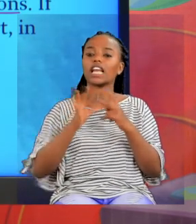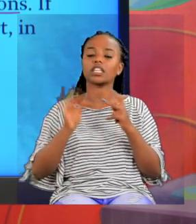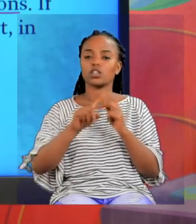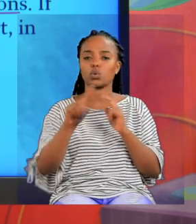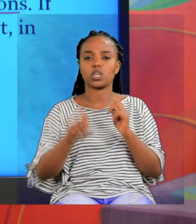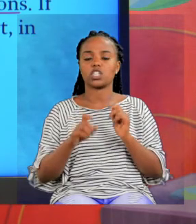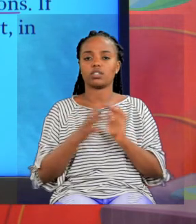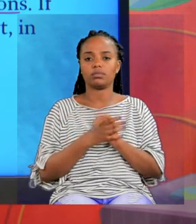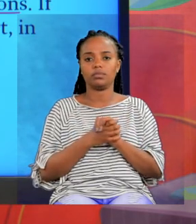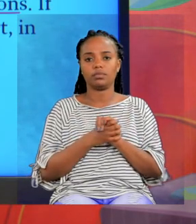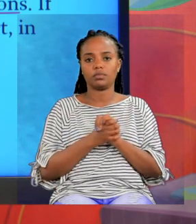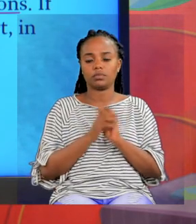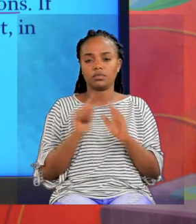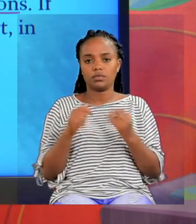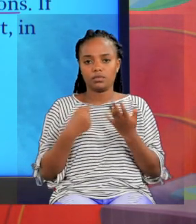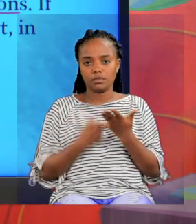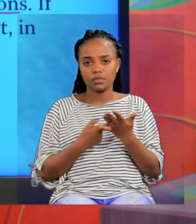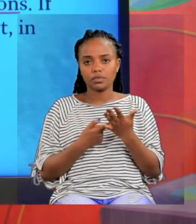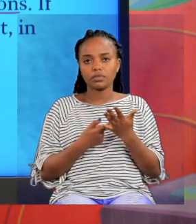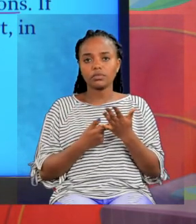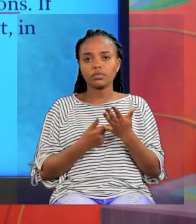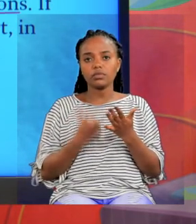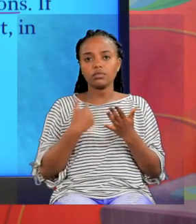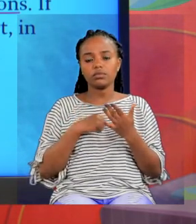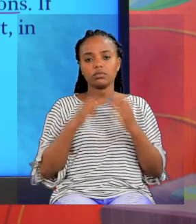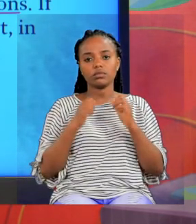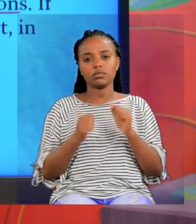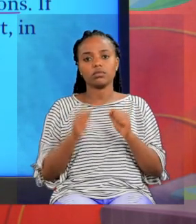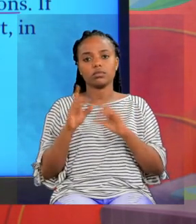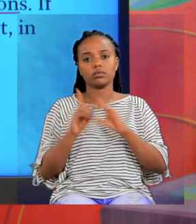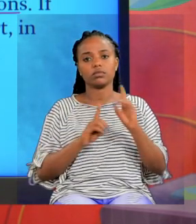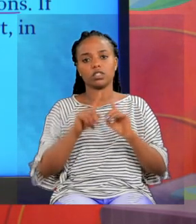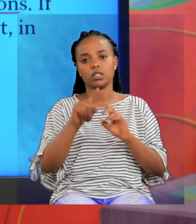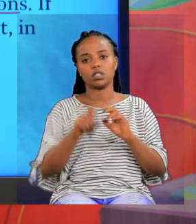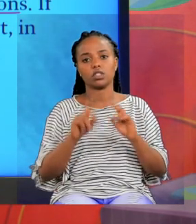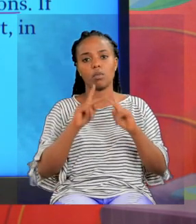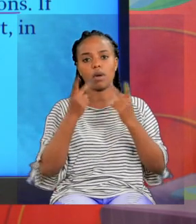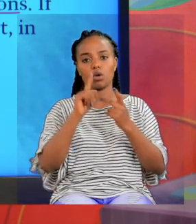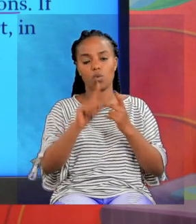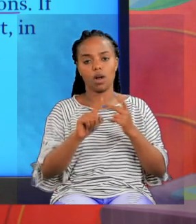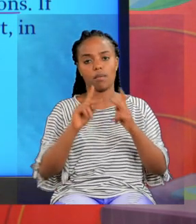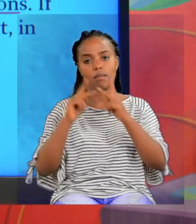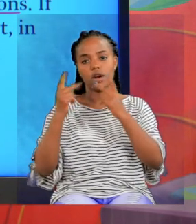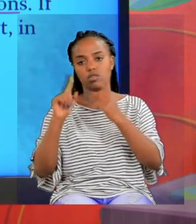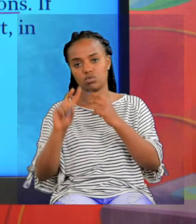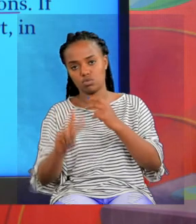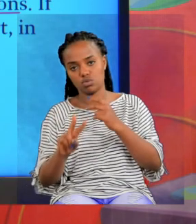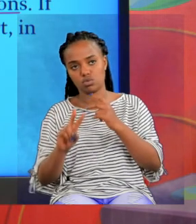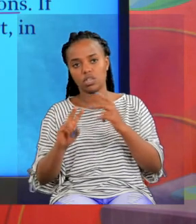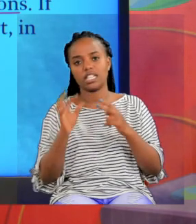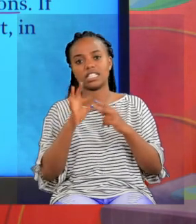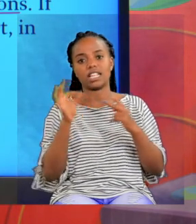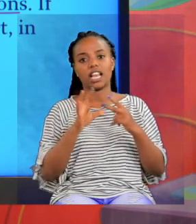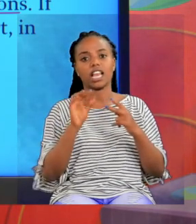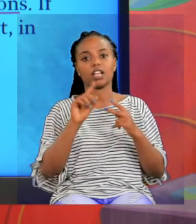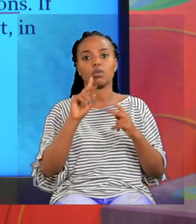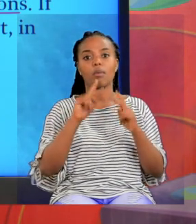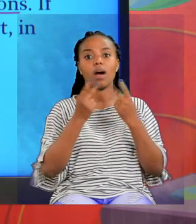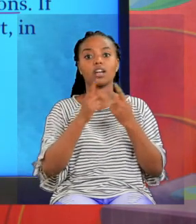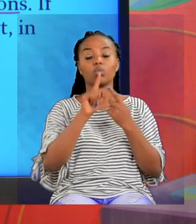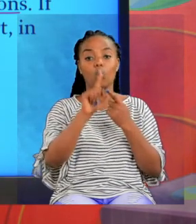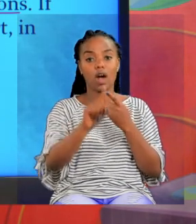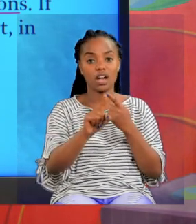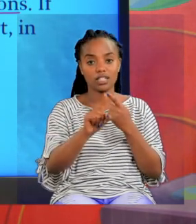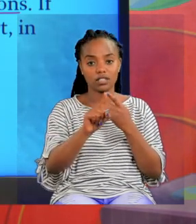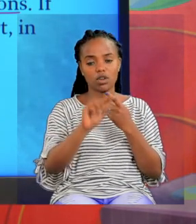question. So he cannot do the questions from part 1 and part 2. He will select either from part